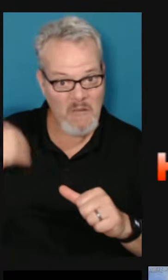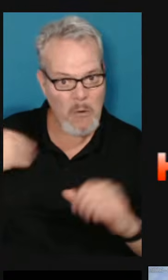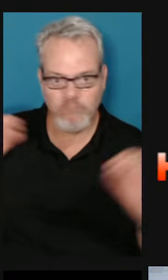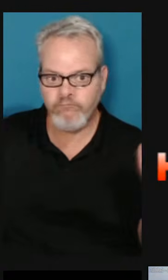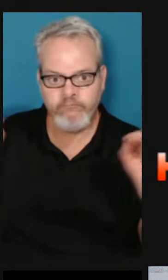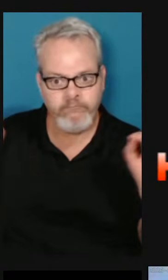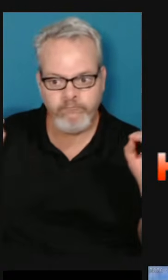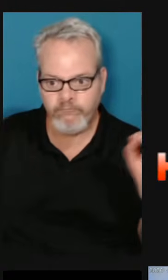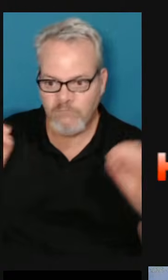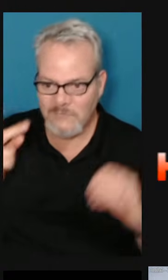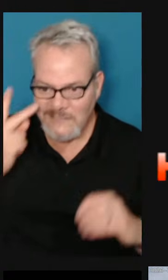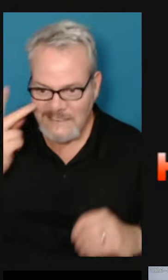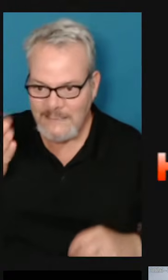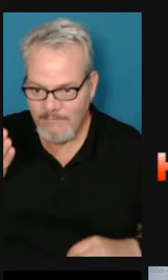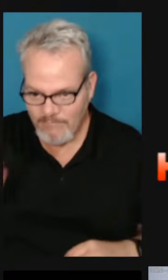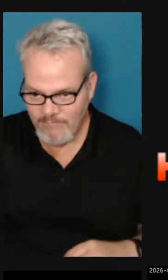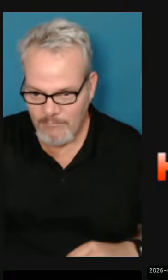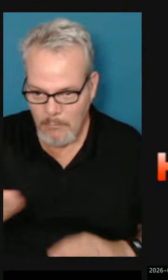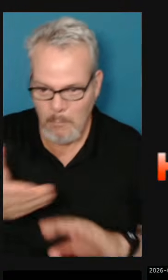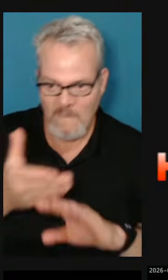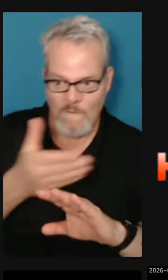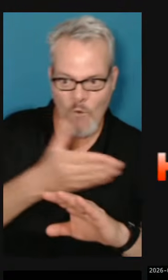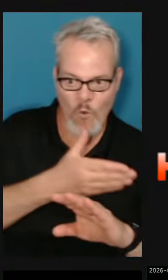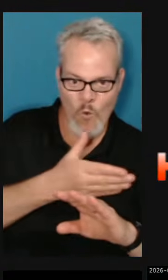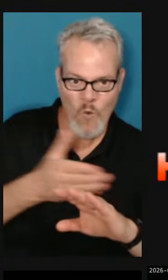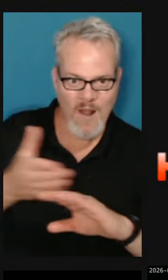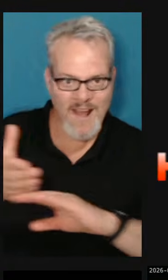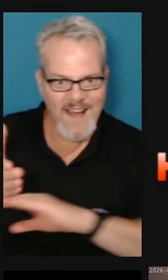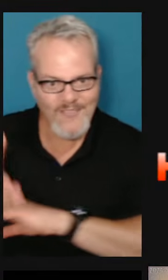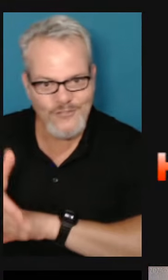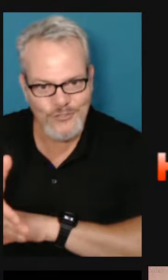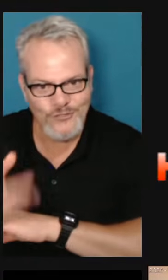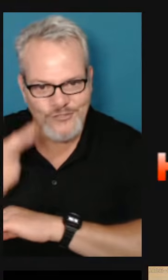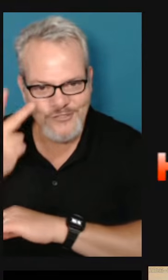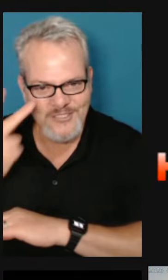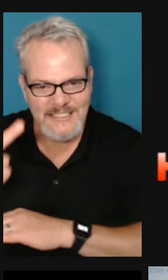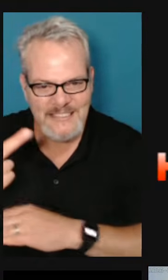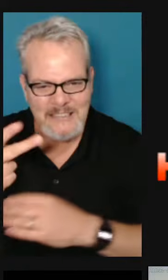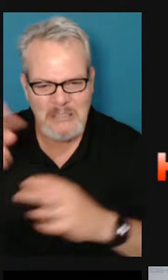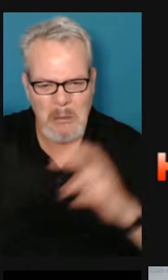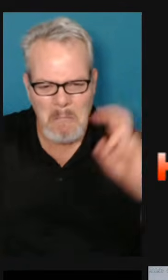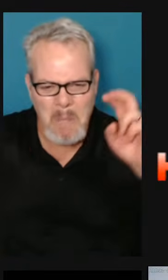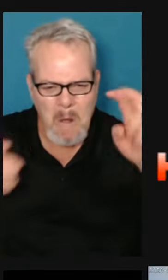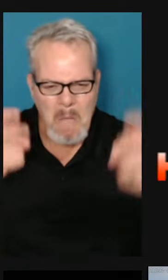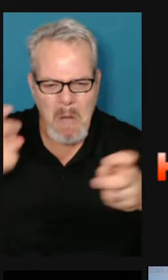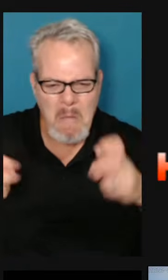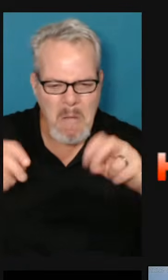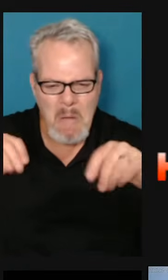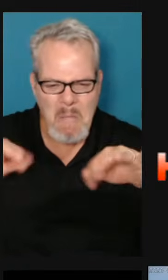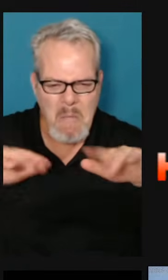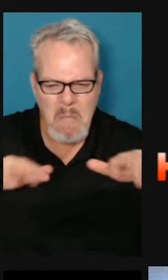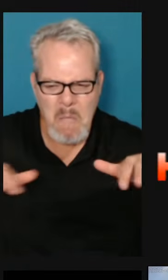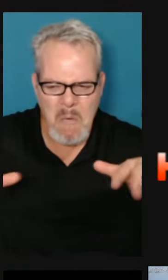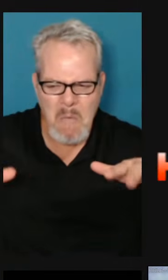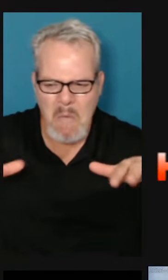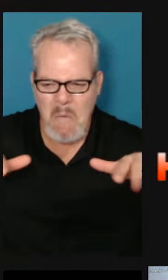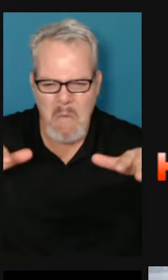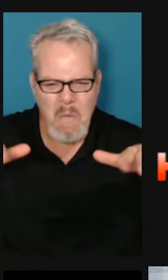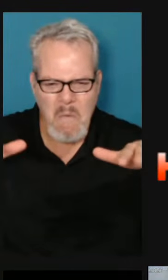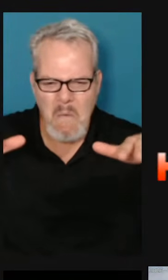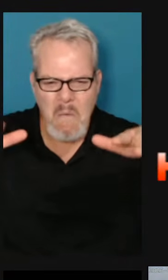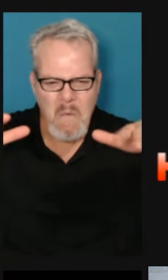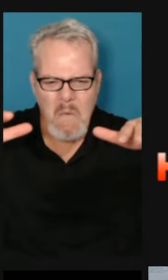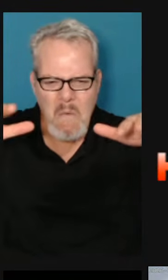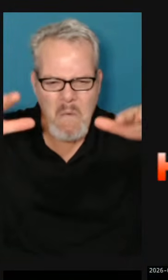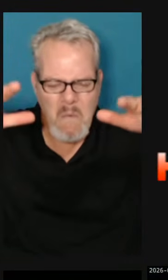before. And after, it's just showing the Pele's hair cover on a crater floor where lava did